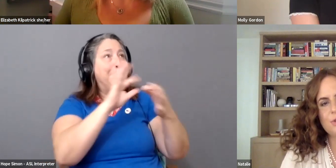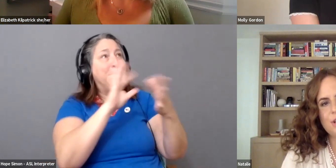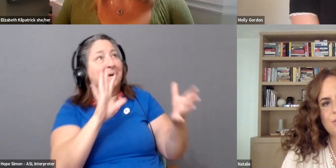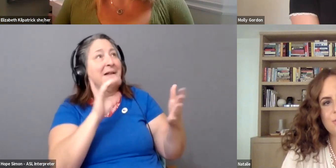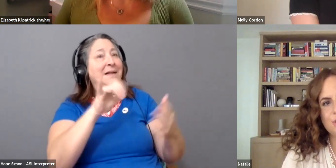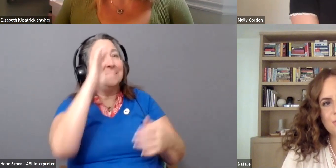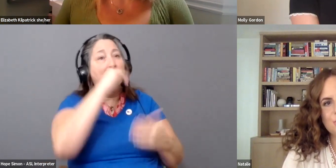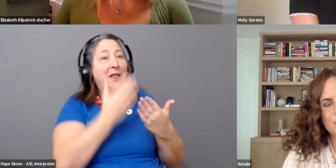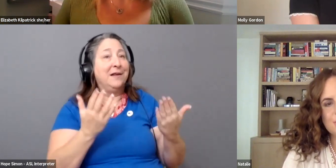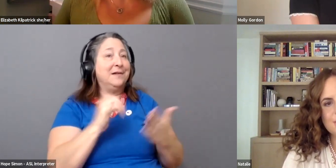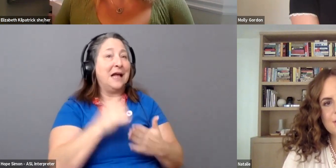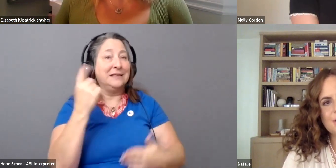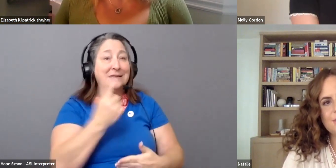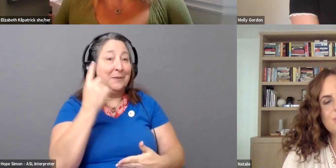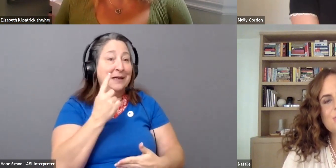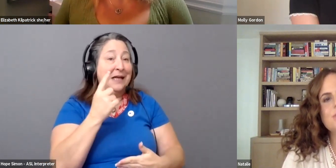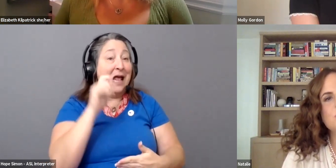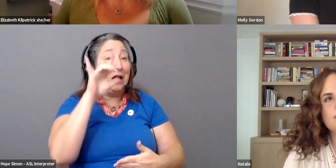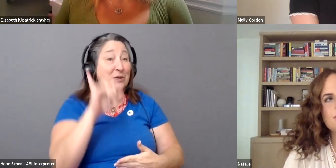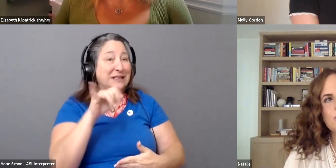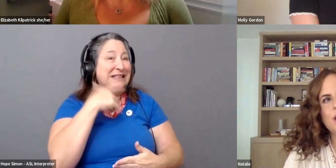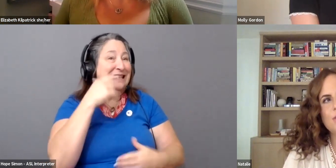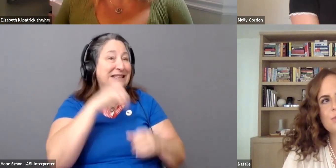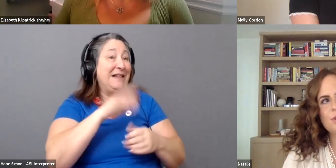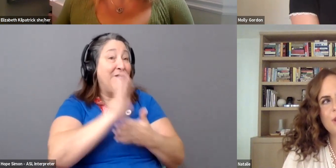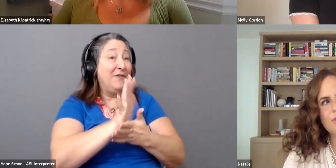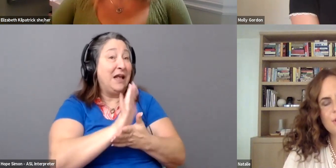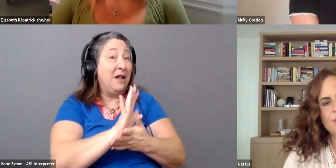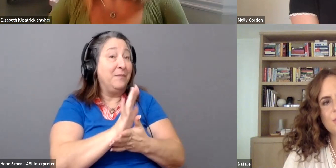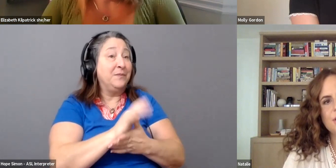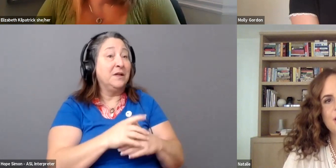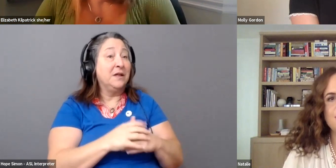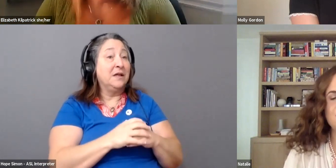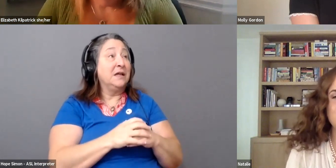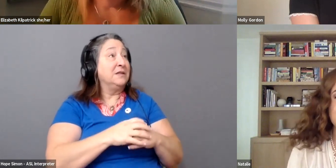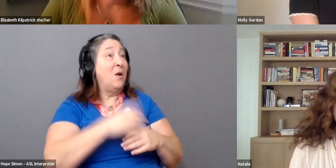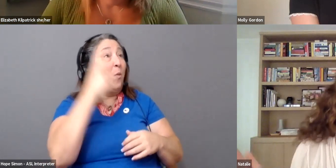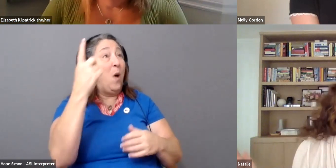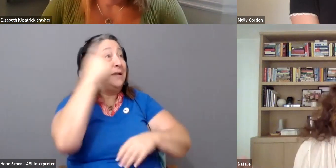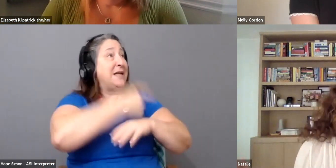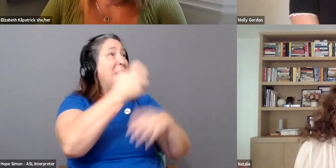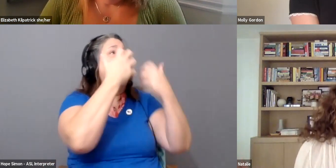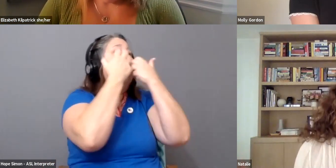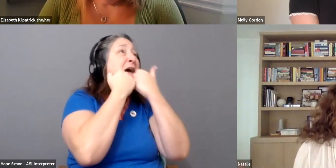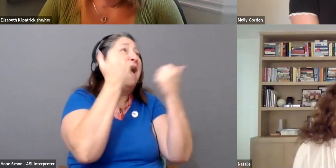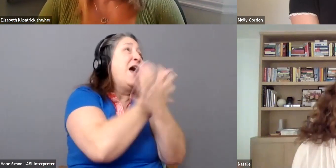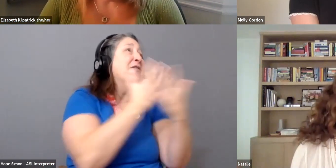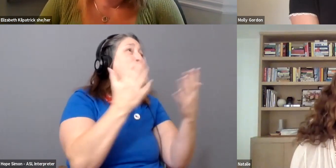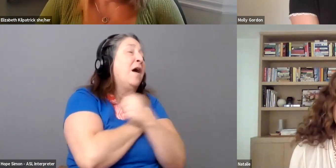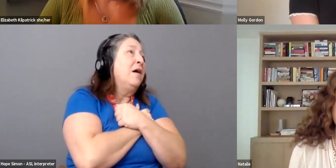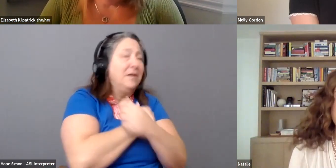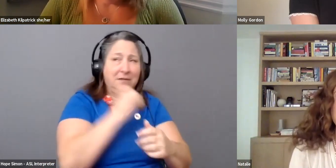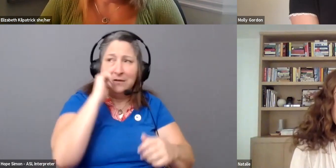is and Lucy says it in the film. She says, how is someone your everything one day? And then it's like they never existed the next